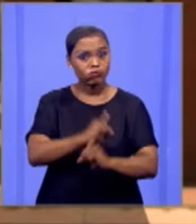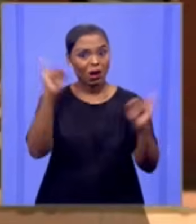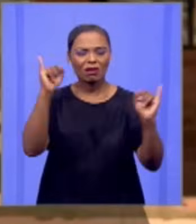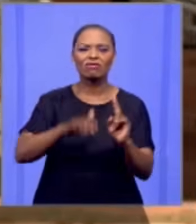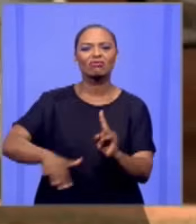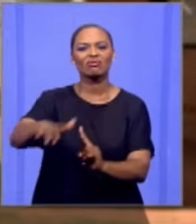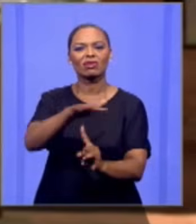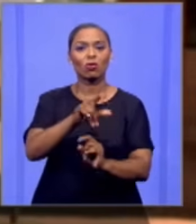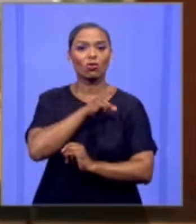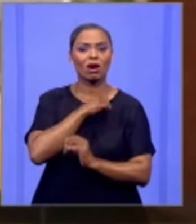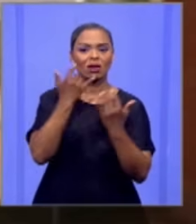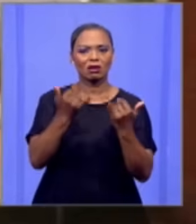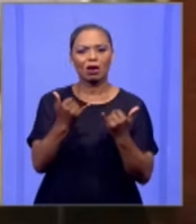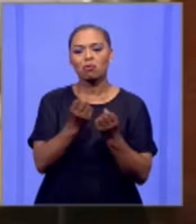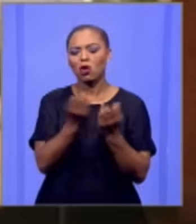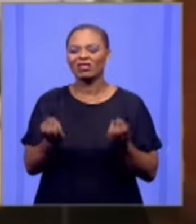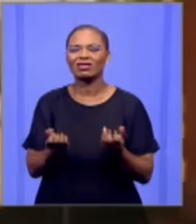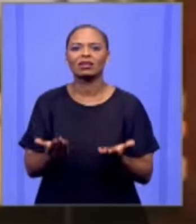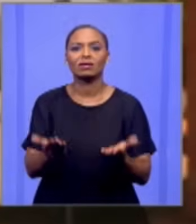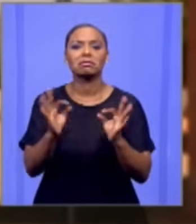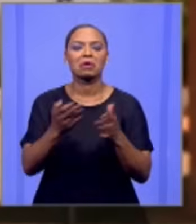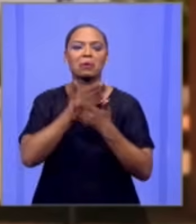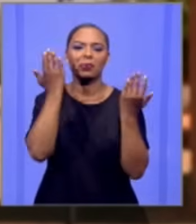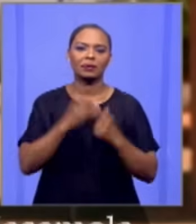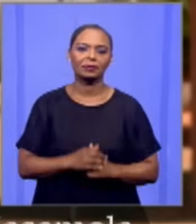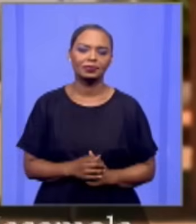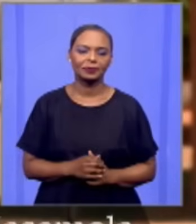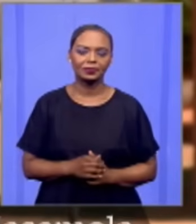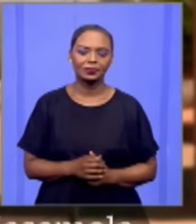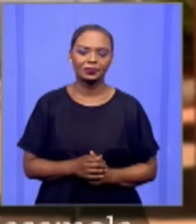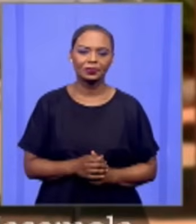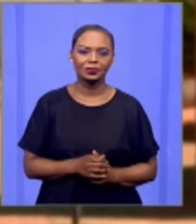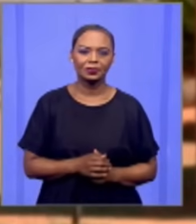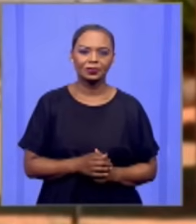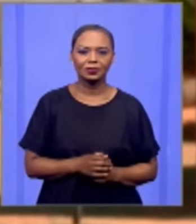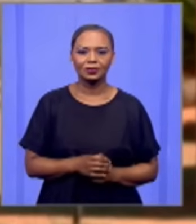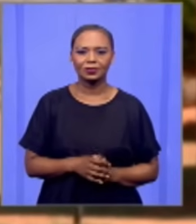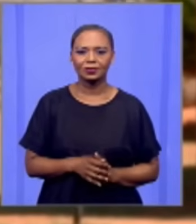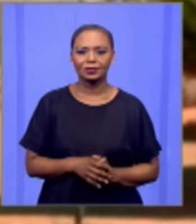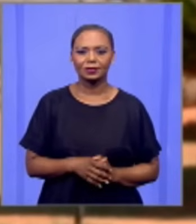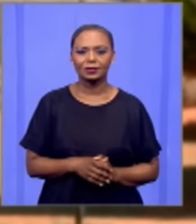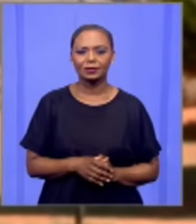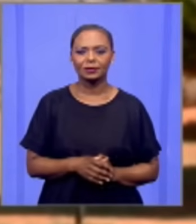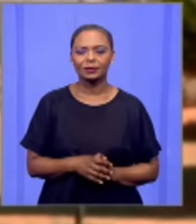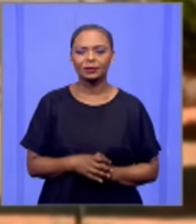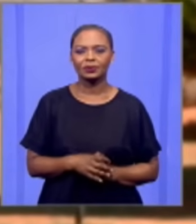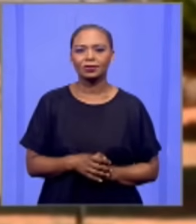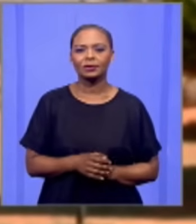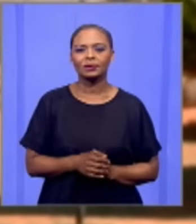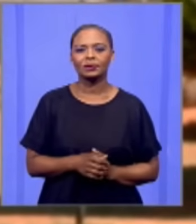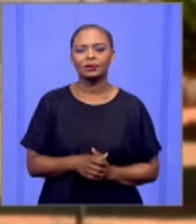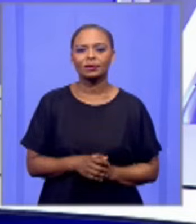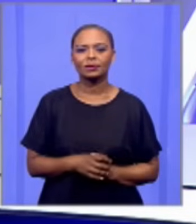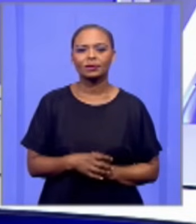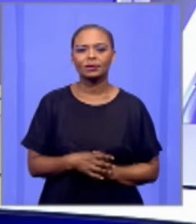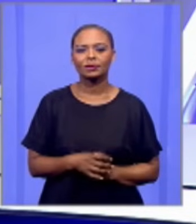ye ka ge setešhe se se šitwa ke go aba ditirelo tša maleba. Nna ke Koketšo Motau wa ditaba tša SABC ga